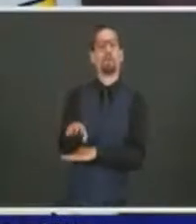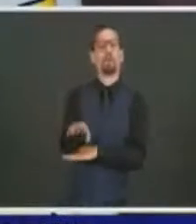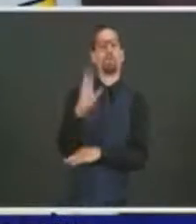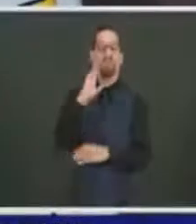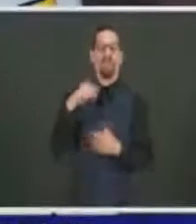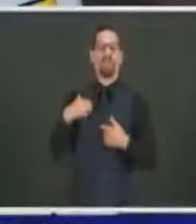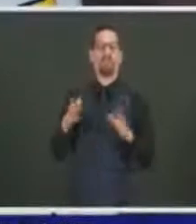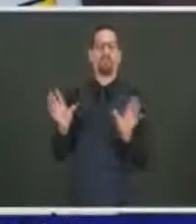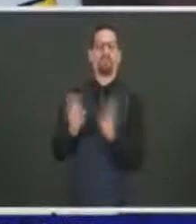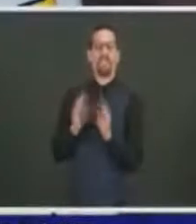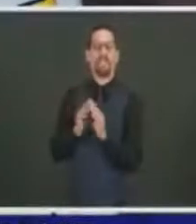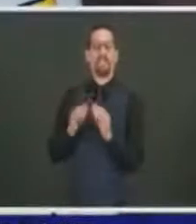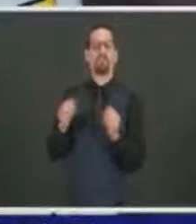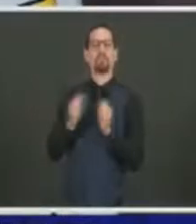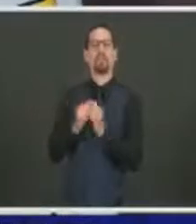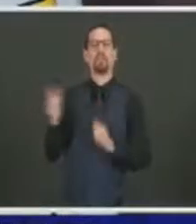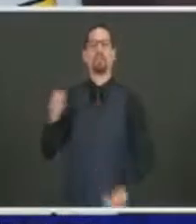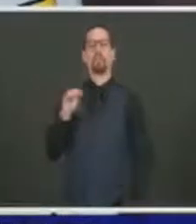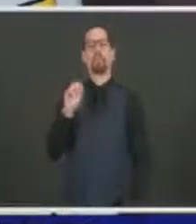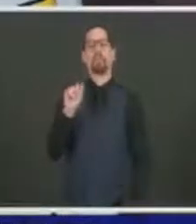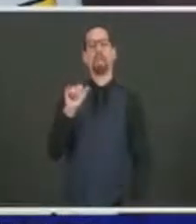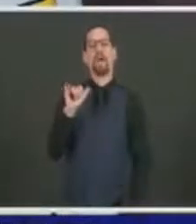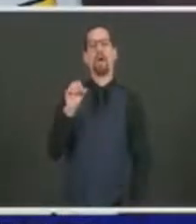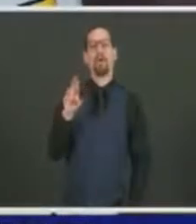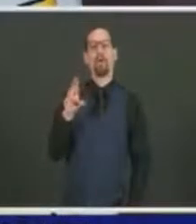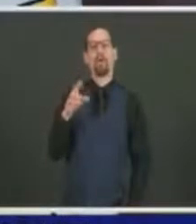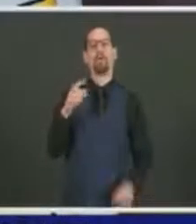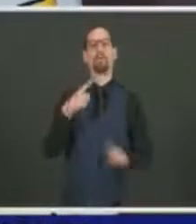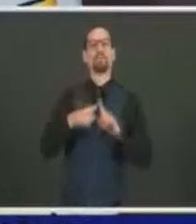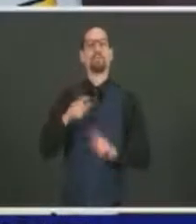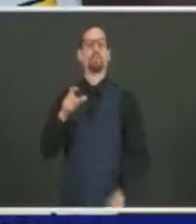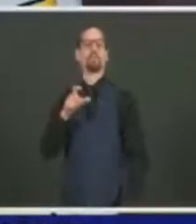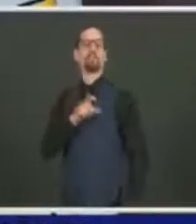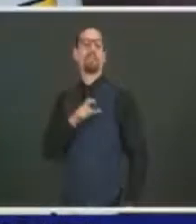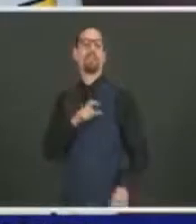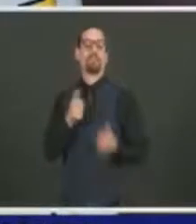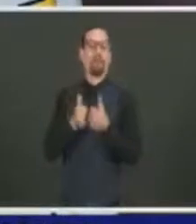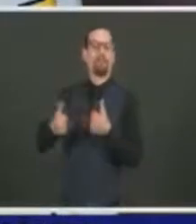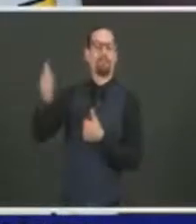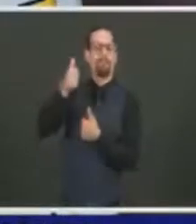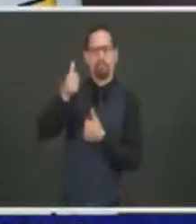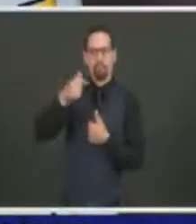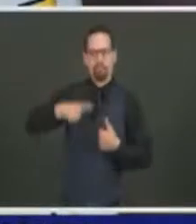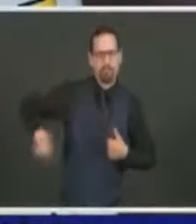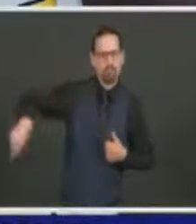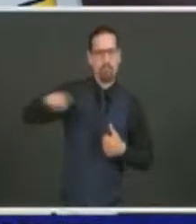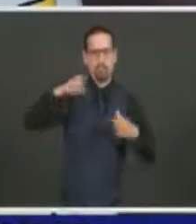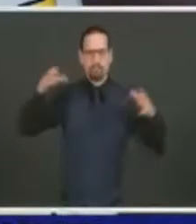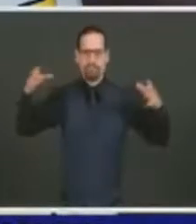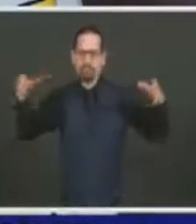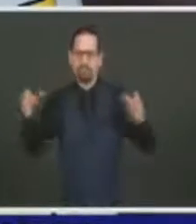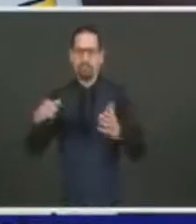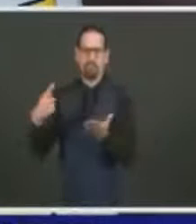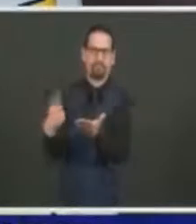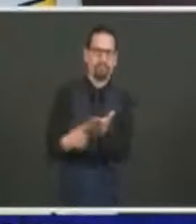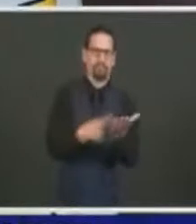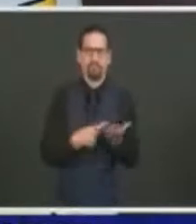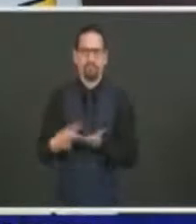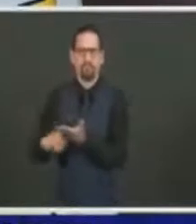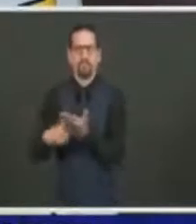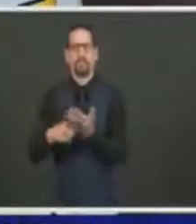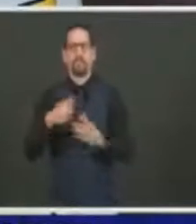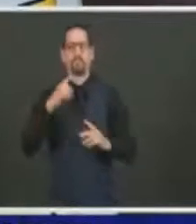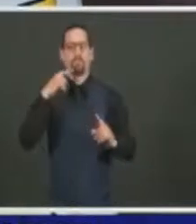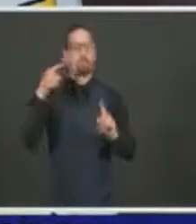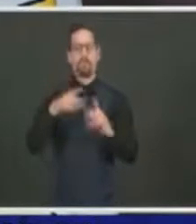leaders. We're going to be working very closely with town leaders. Number 1, making sure that they enforce this rule of